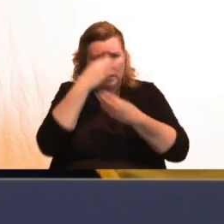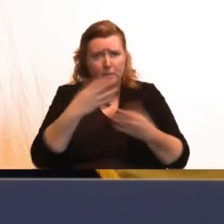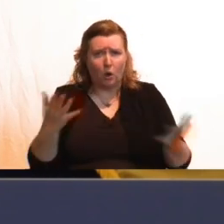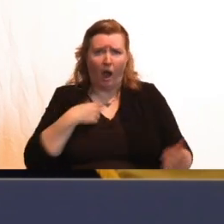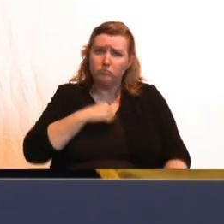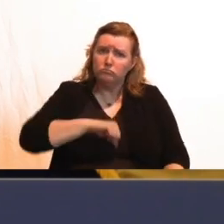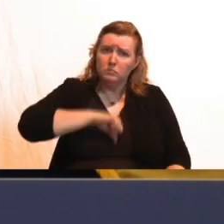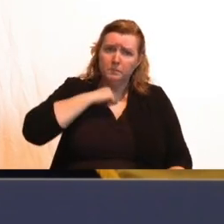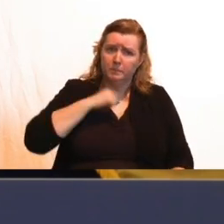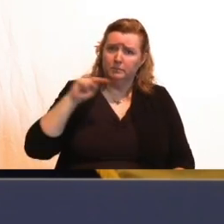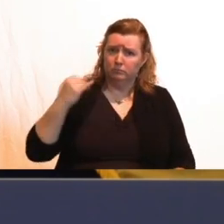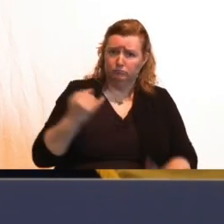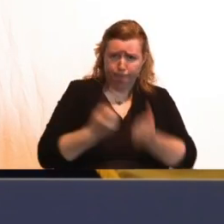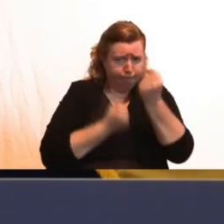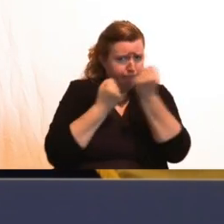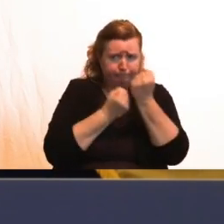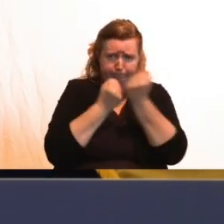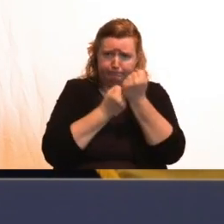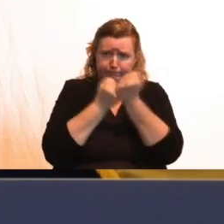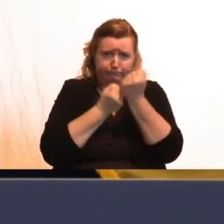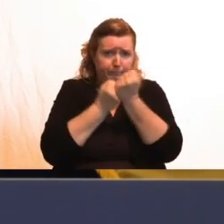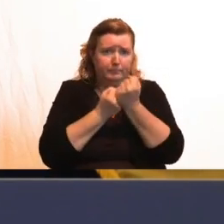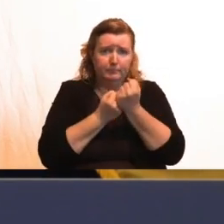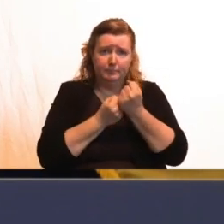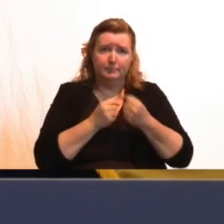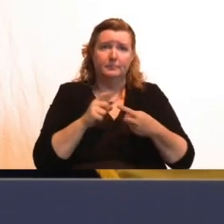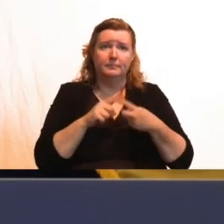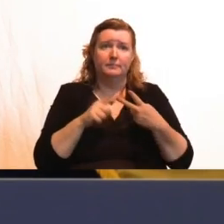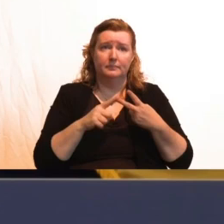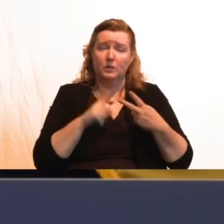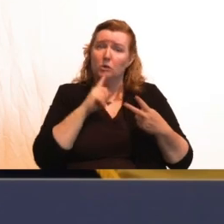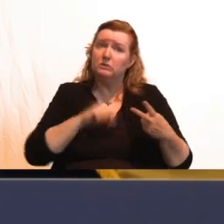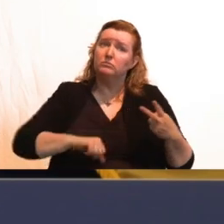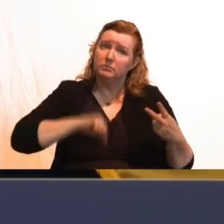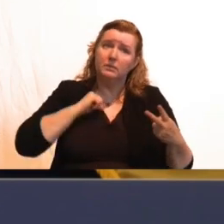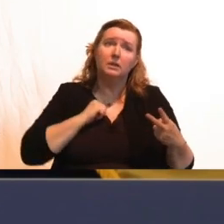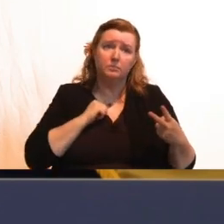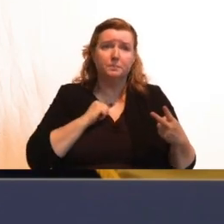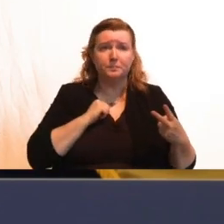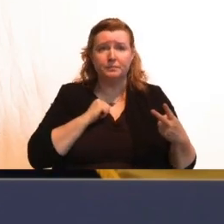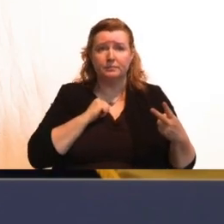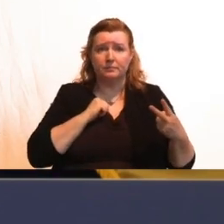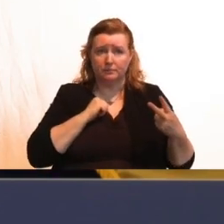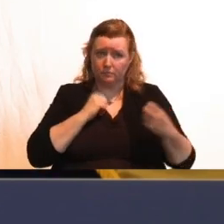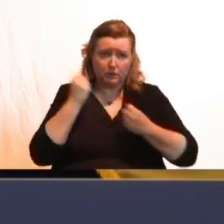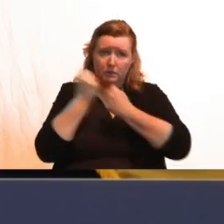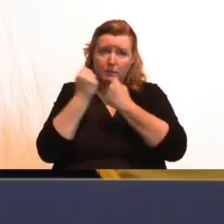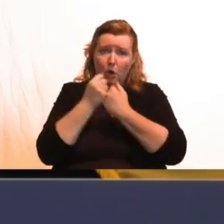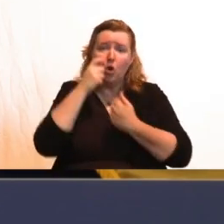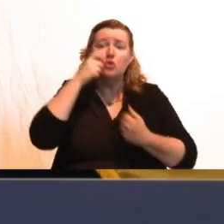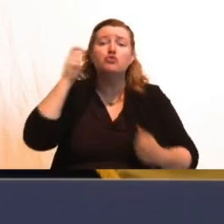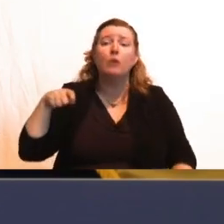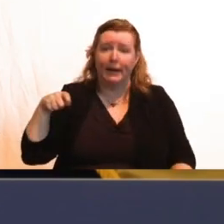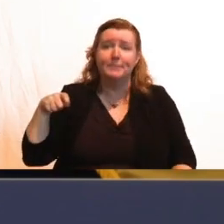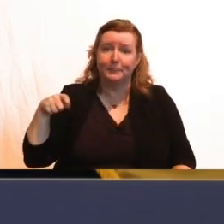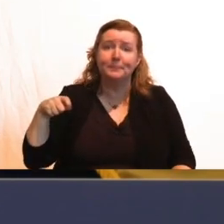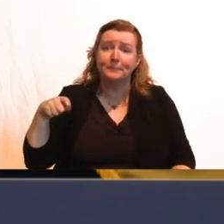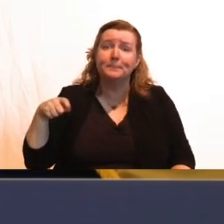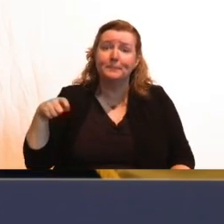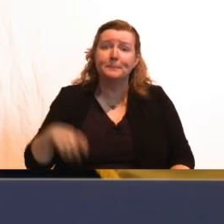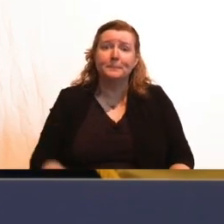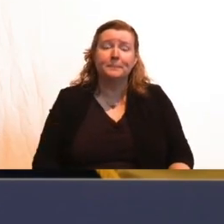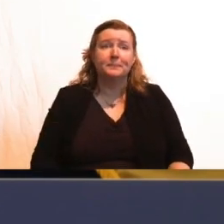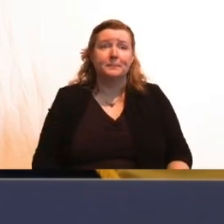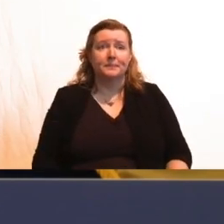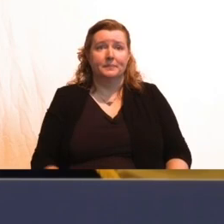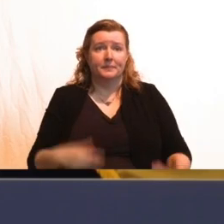hand. I want early on for the president and his administration to know we've done it, we did it successfully, and we'll do it